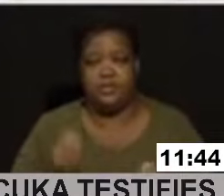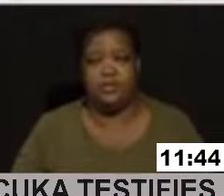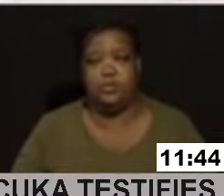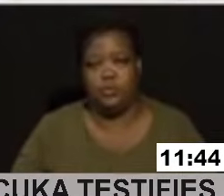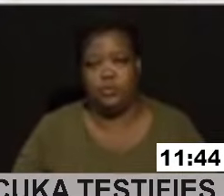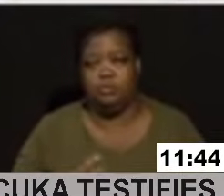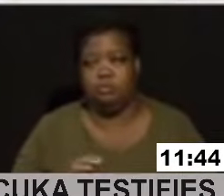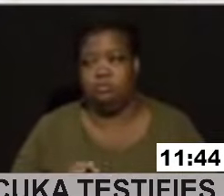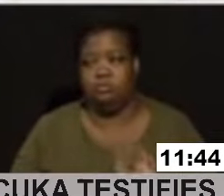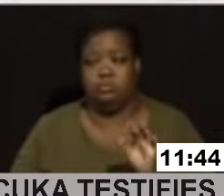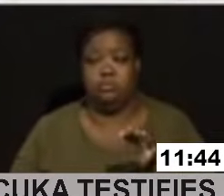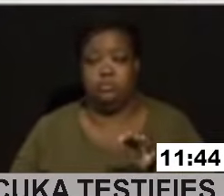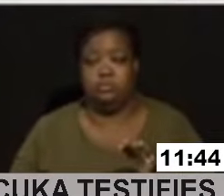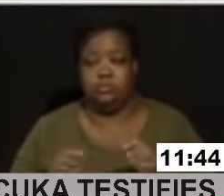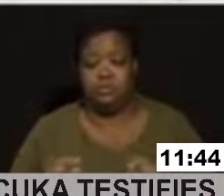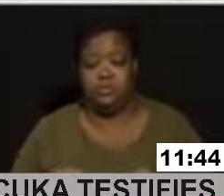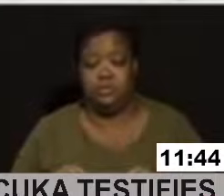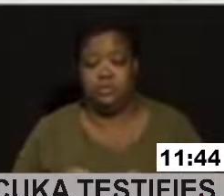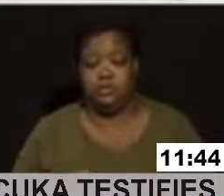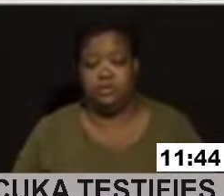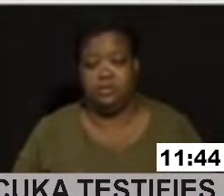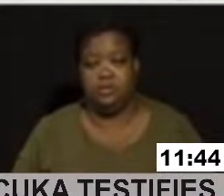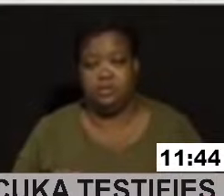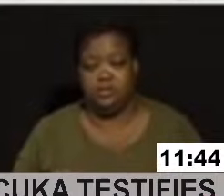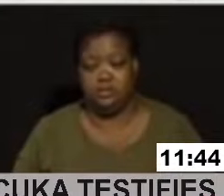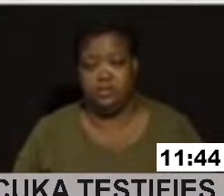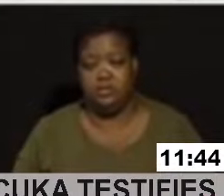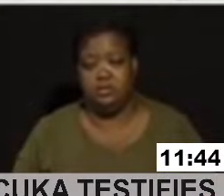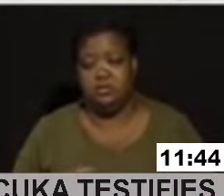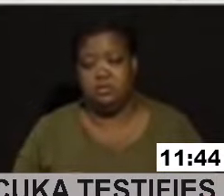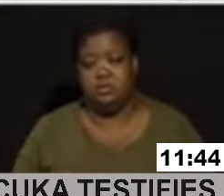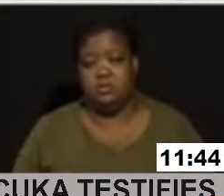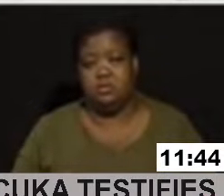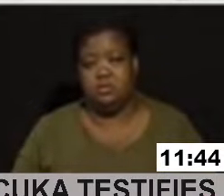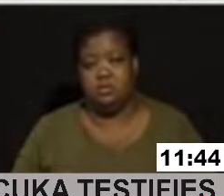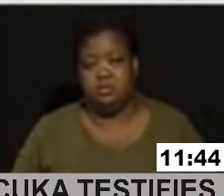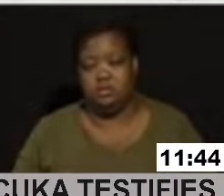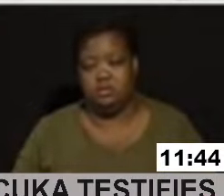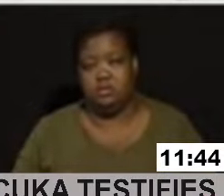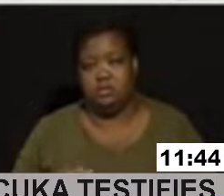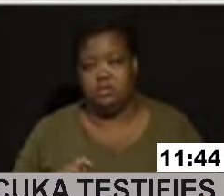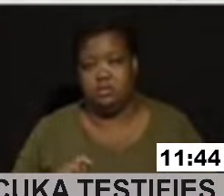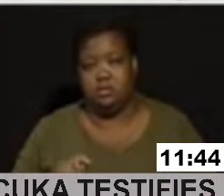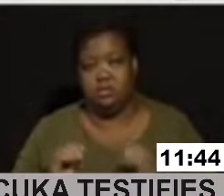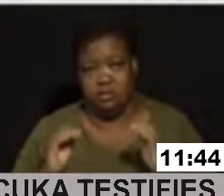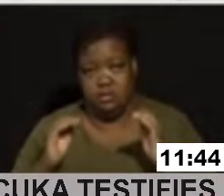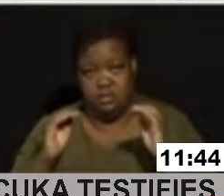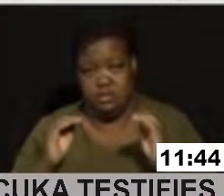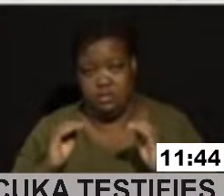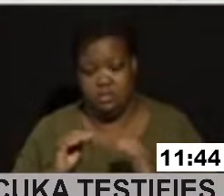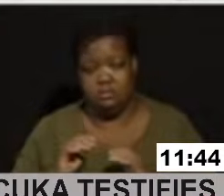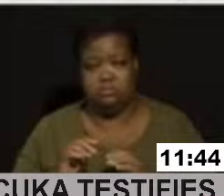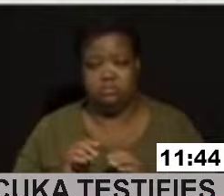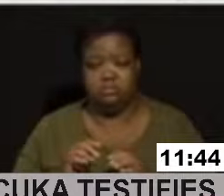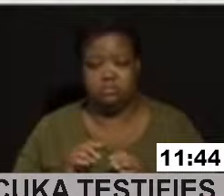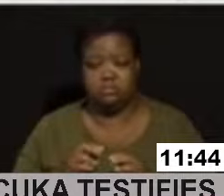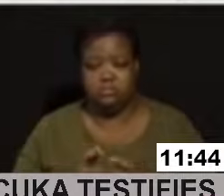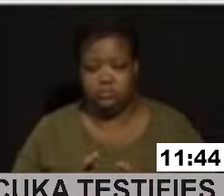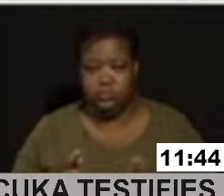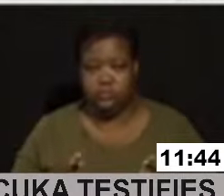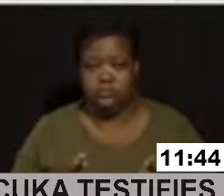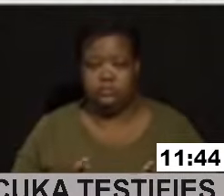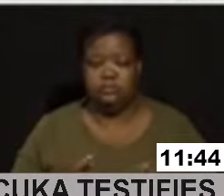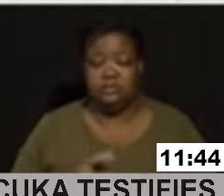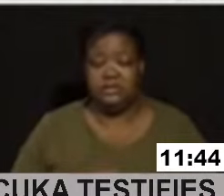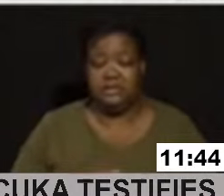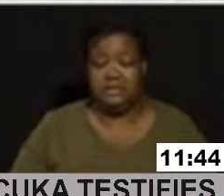And you say in 38, within this context, the NPA was simultaneously confronted with high-profile resource-intensive matters,